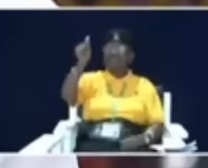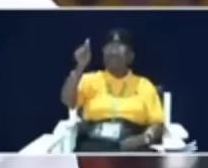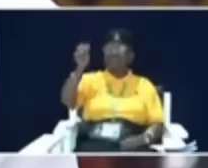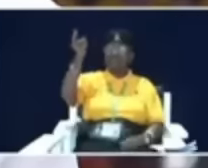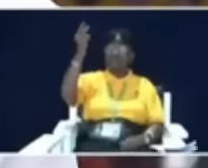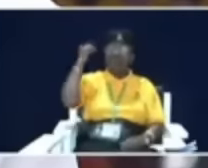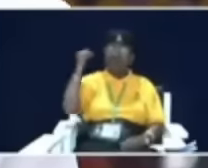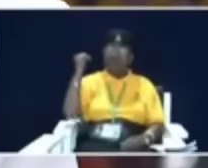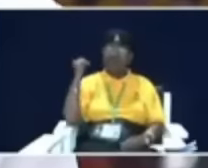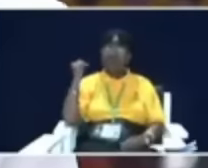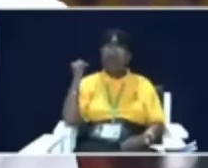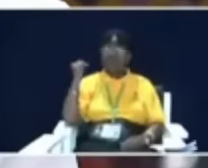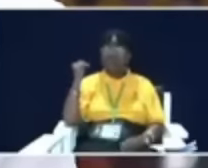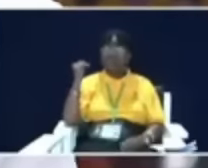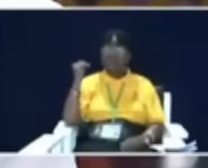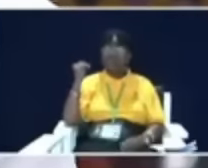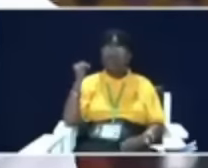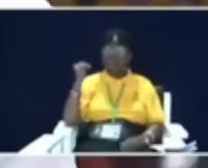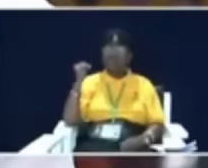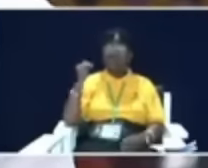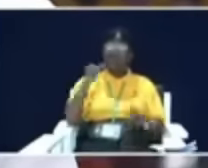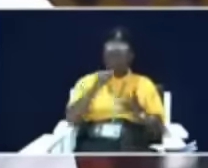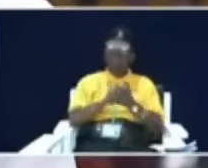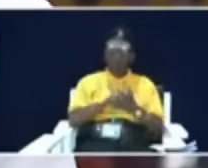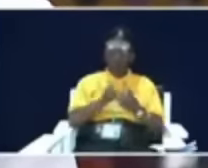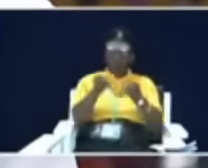wars that many of us are